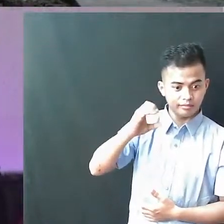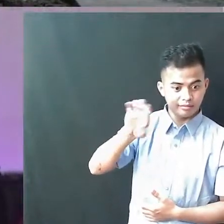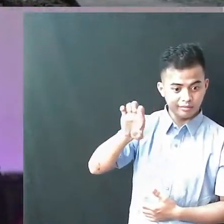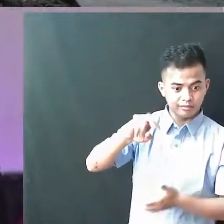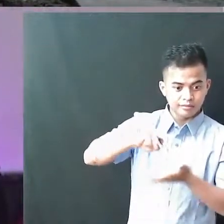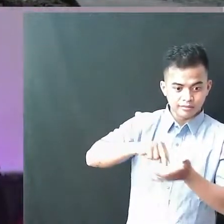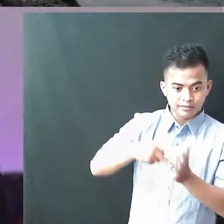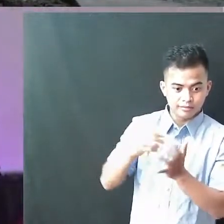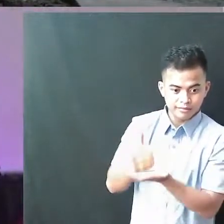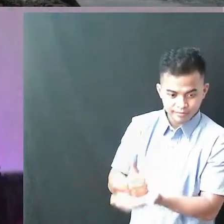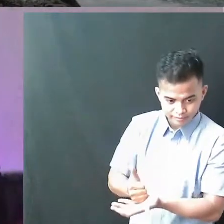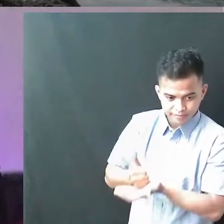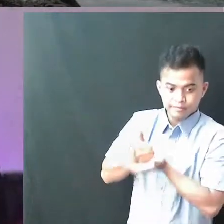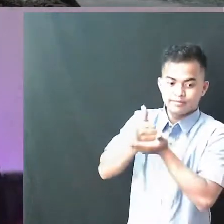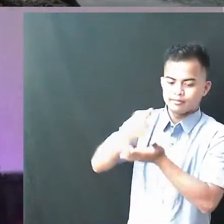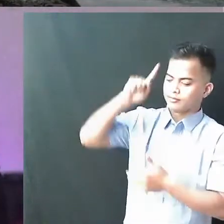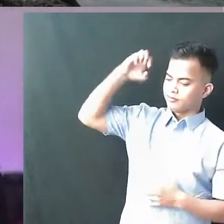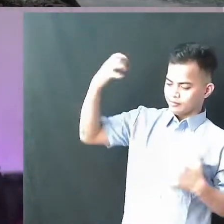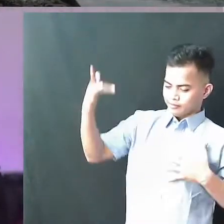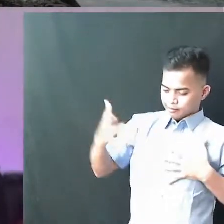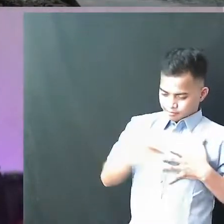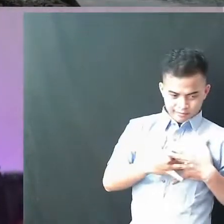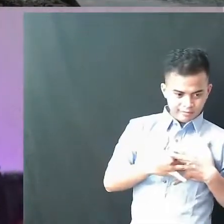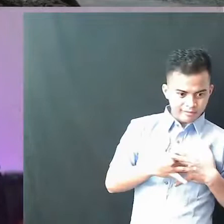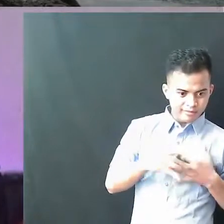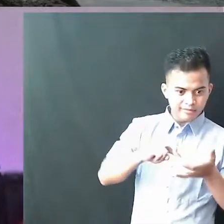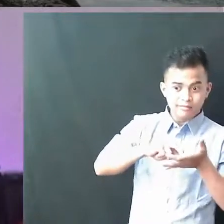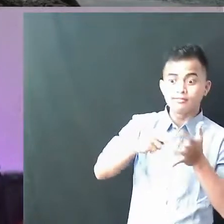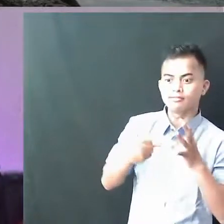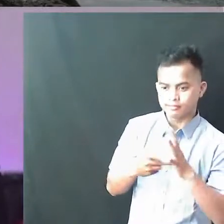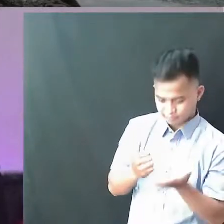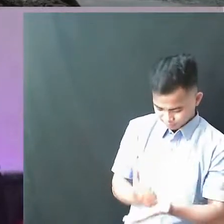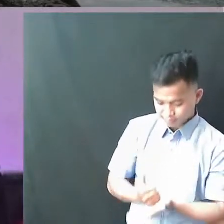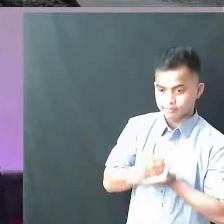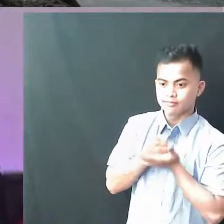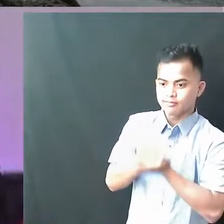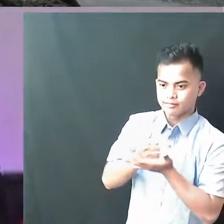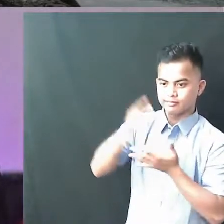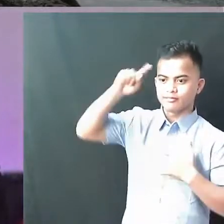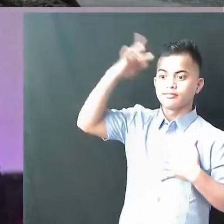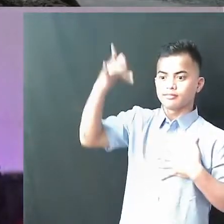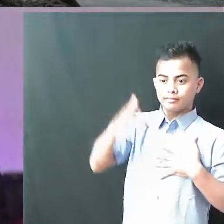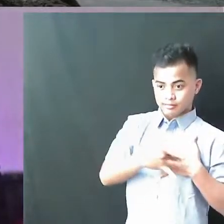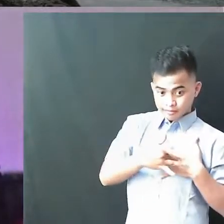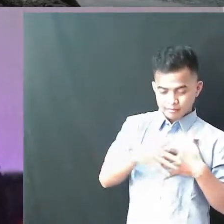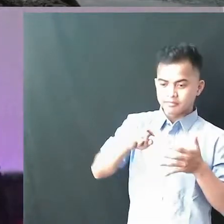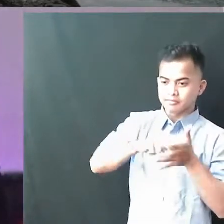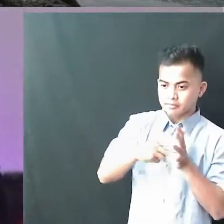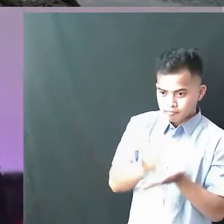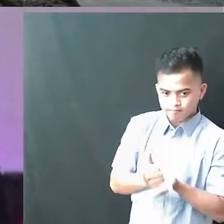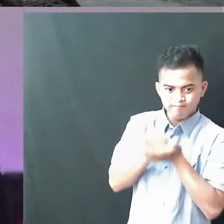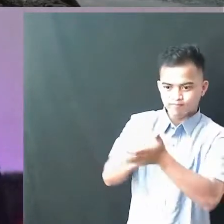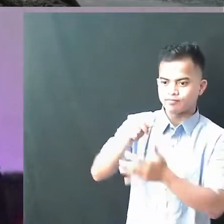Philippians chapter 1. Oops, back up a little bit here. In Philippians chapter 1, and we